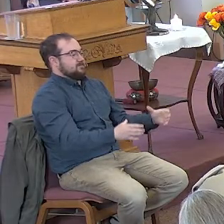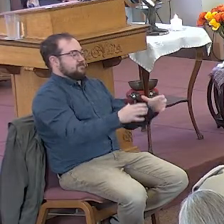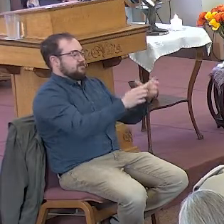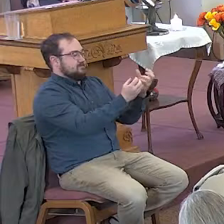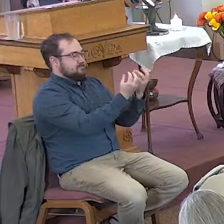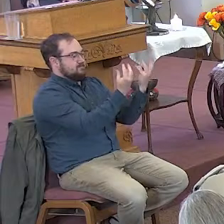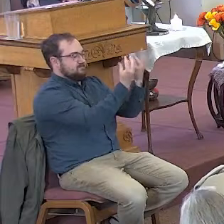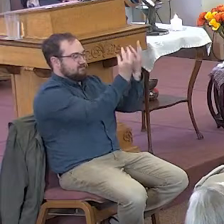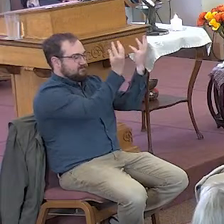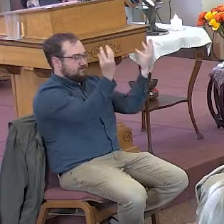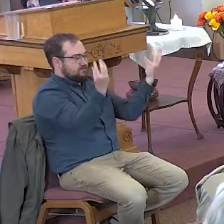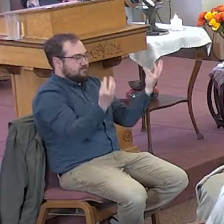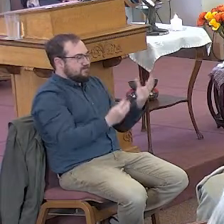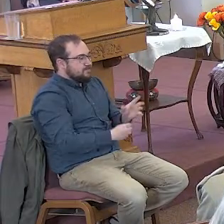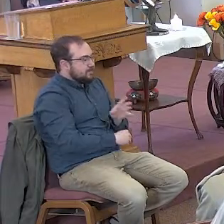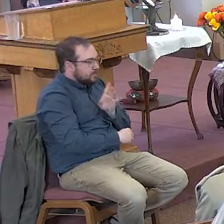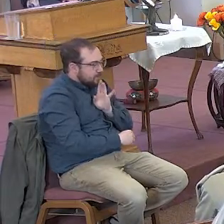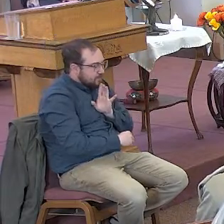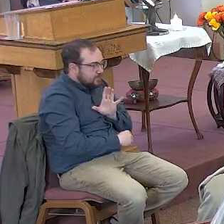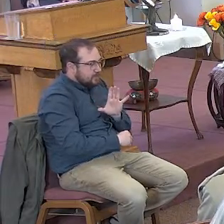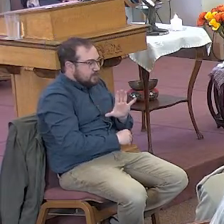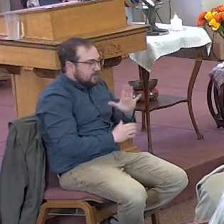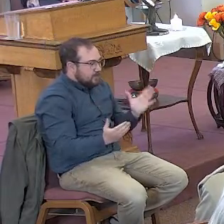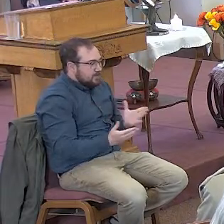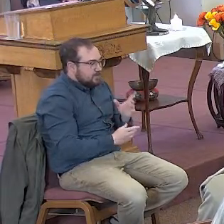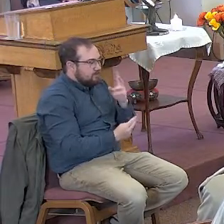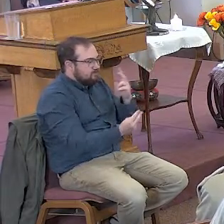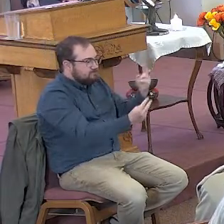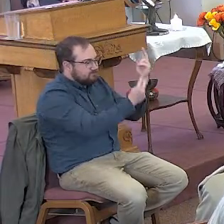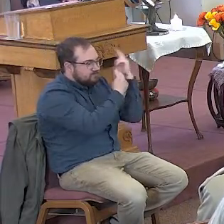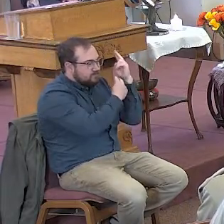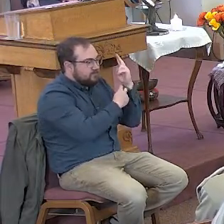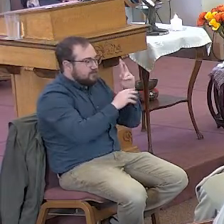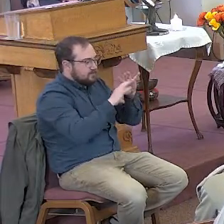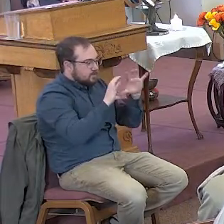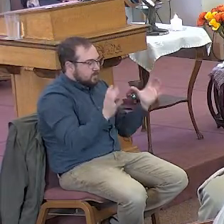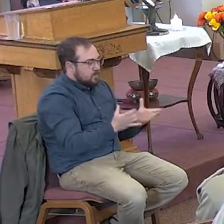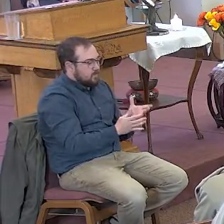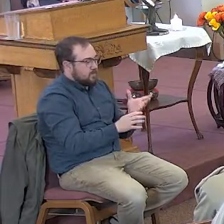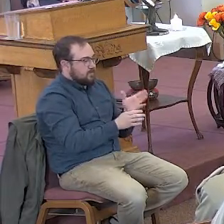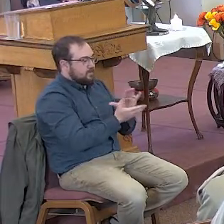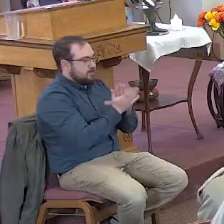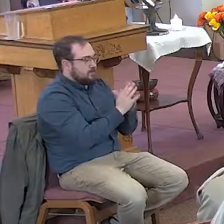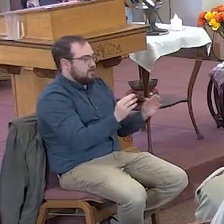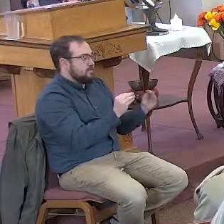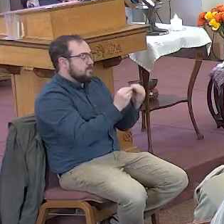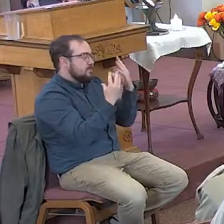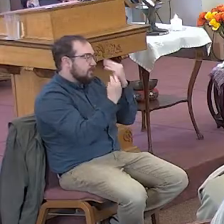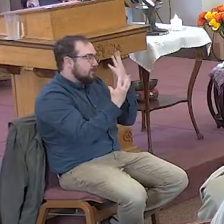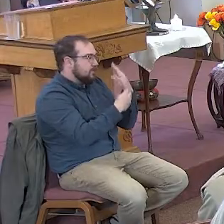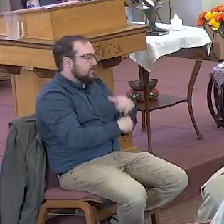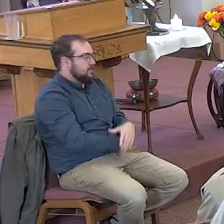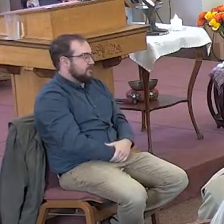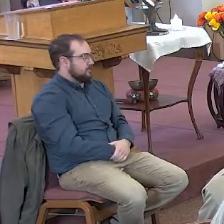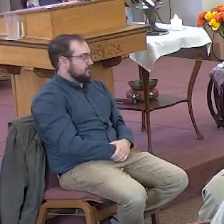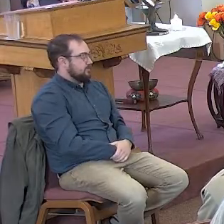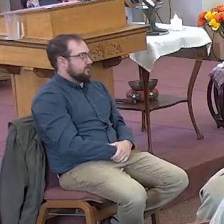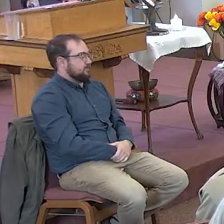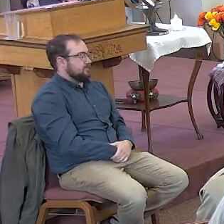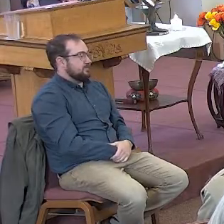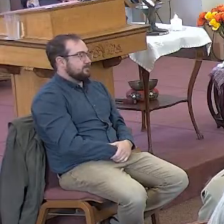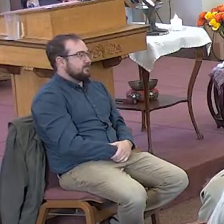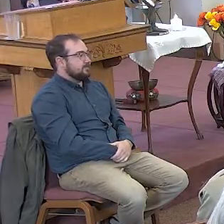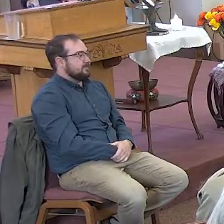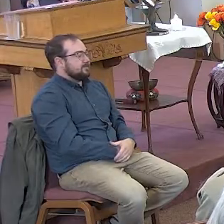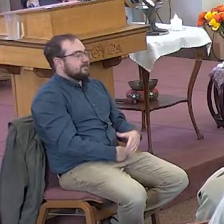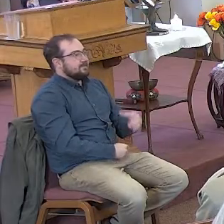in and whispered, "You're here to help us remember to make the world more beautiful." The